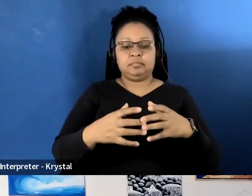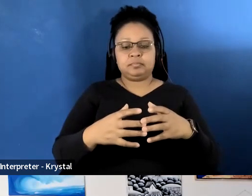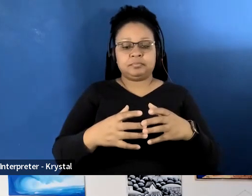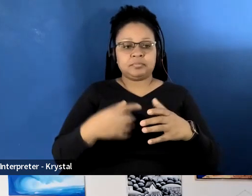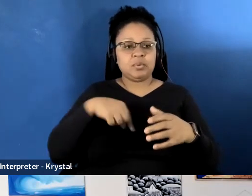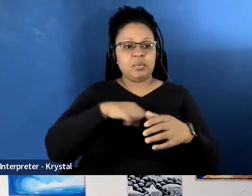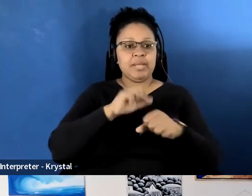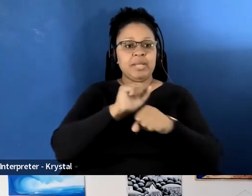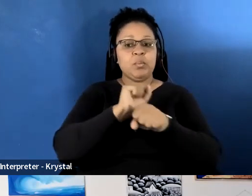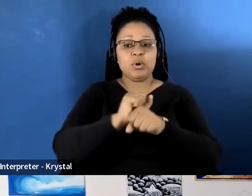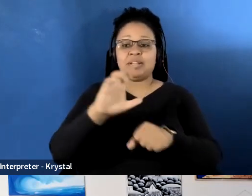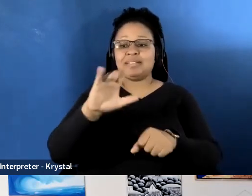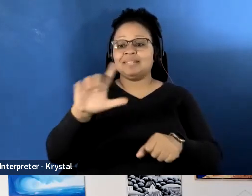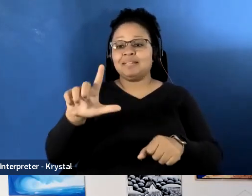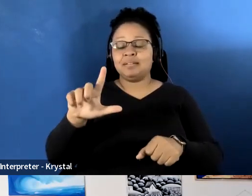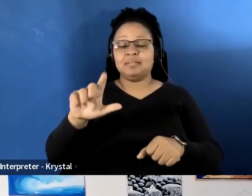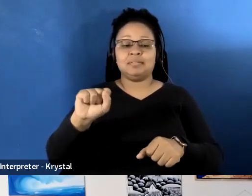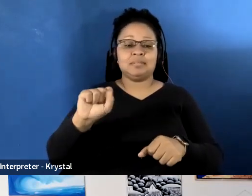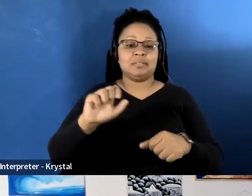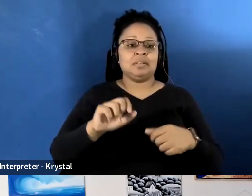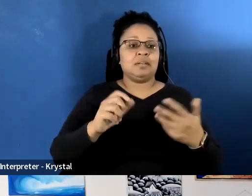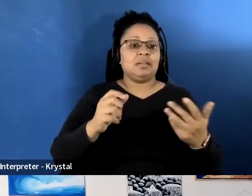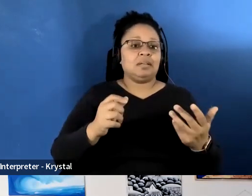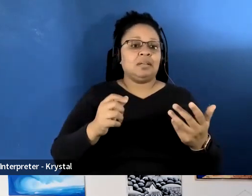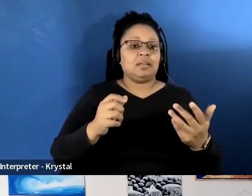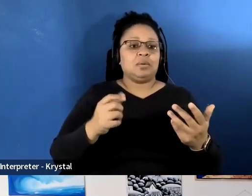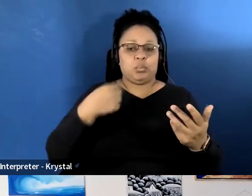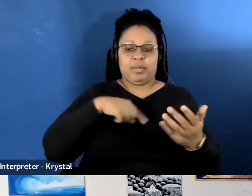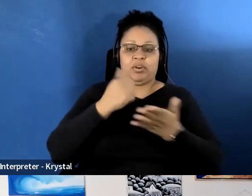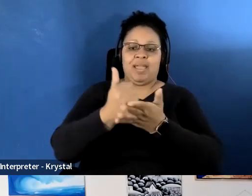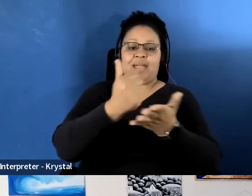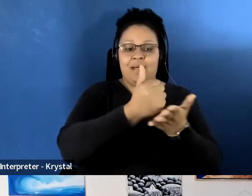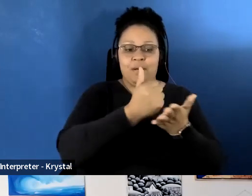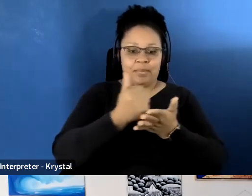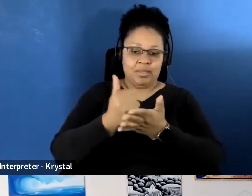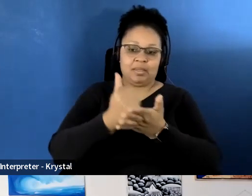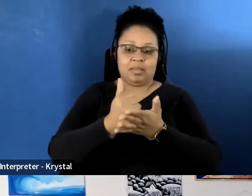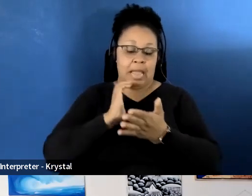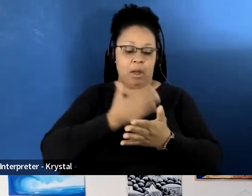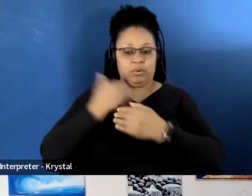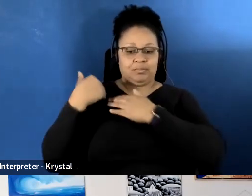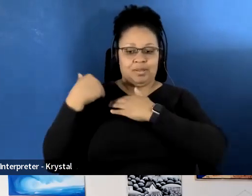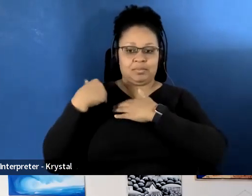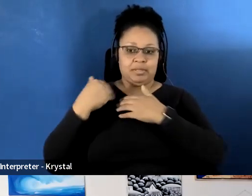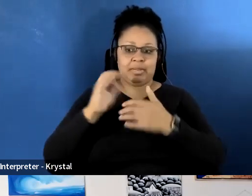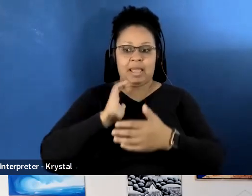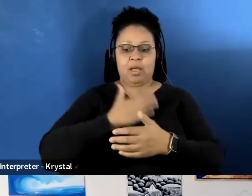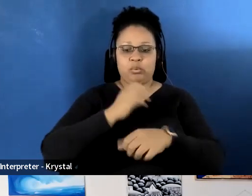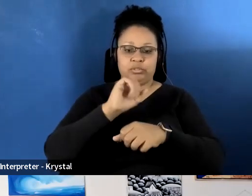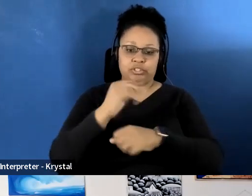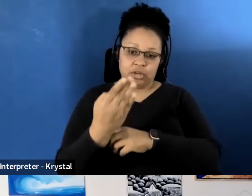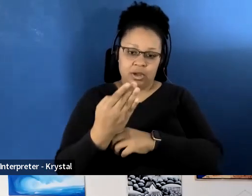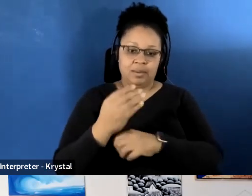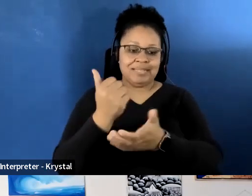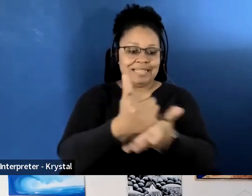we work at Sills, we work at Silks, we're in helping professions. But then we've also got